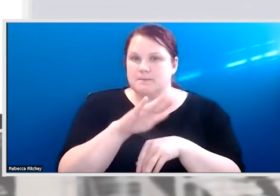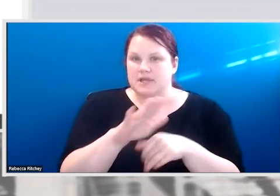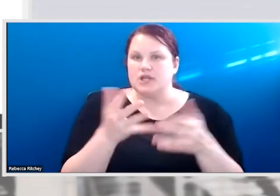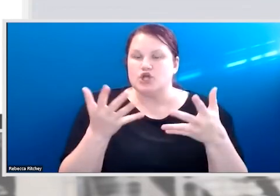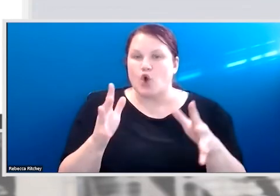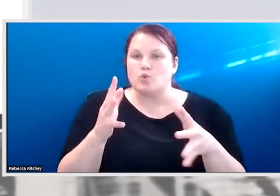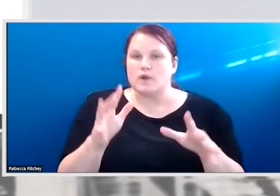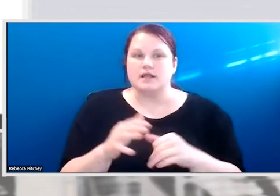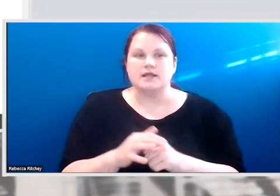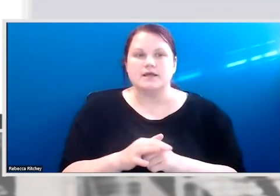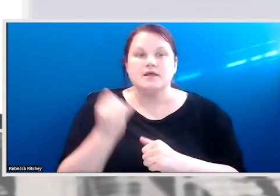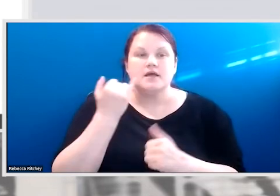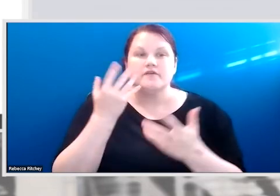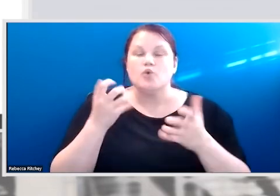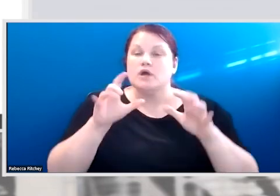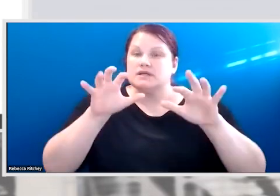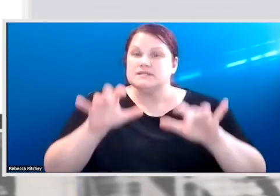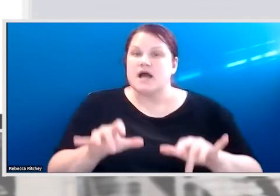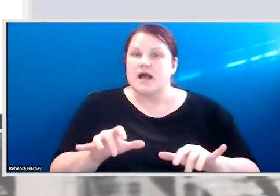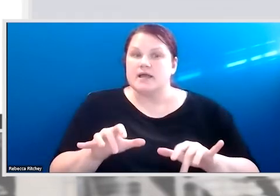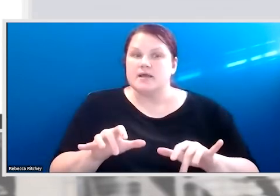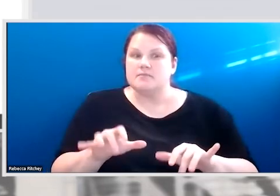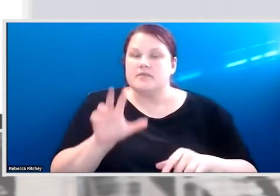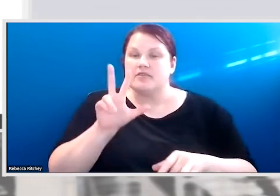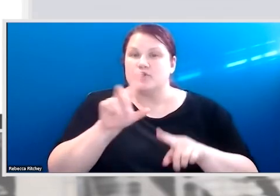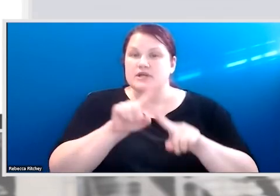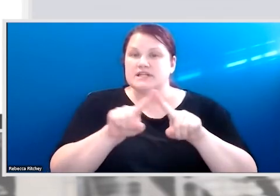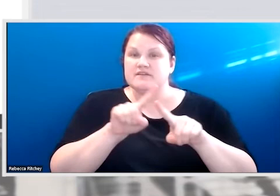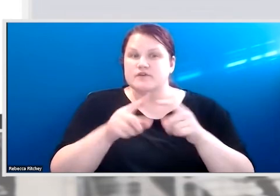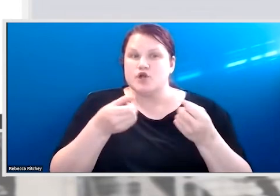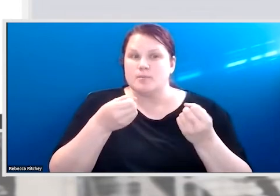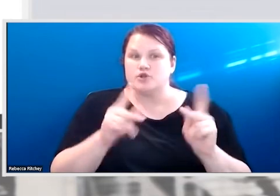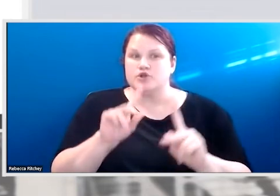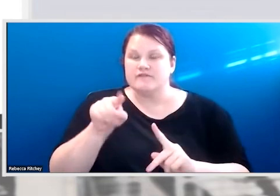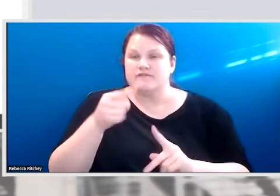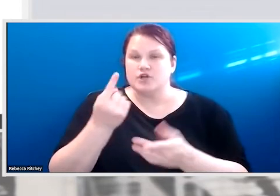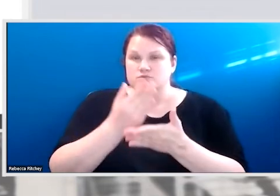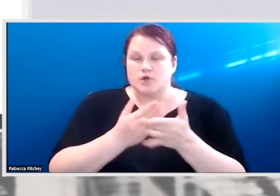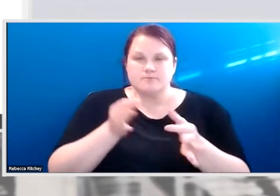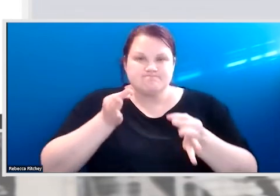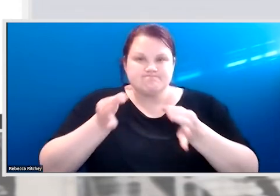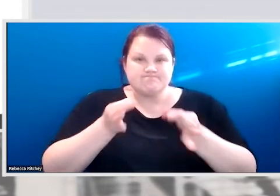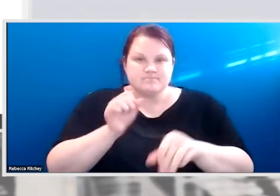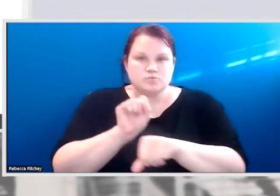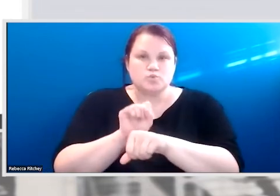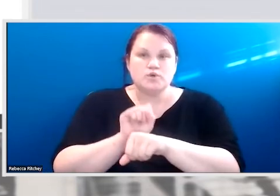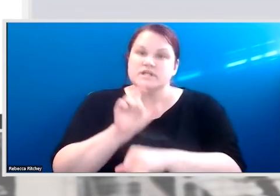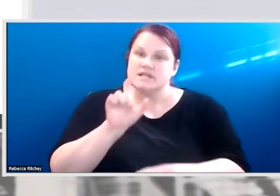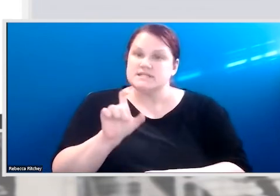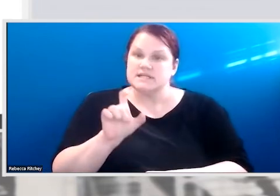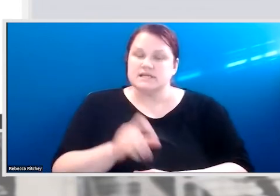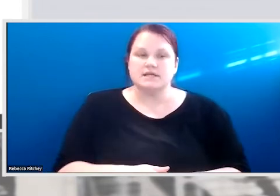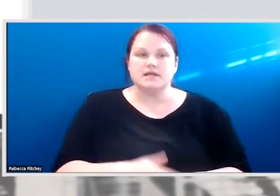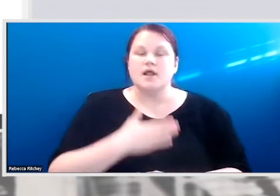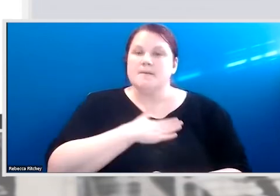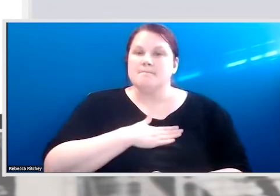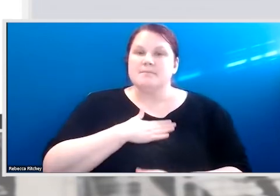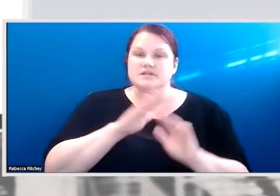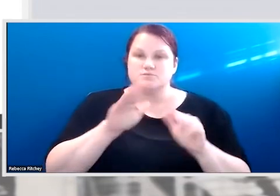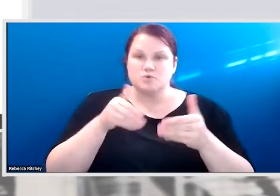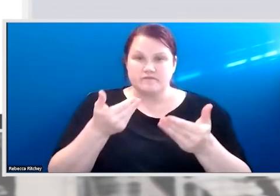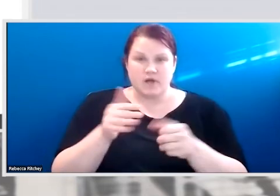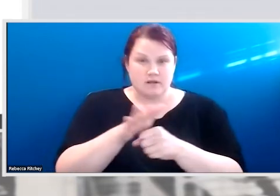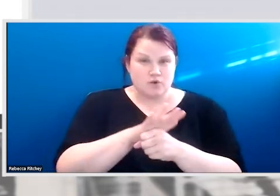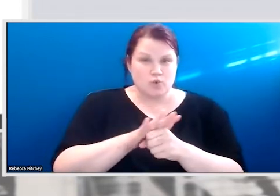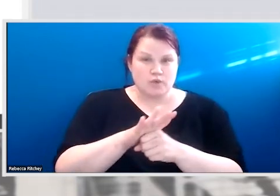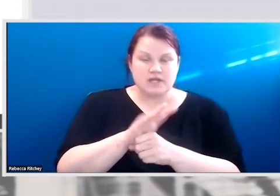if you want to type it out, there's 3 opportunities in this first section to just describe the work that's needed. And please provide the location. That really